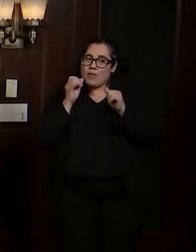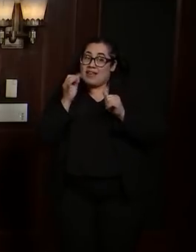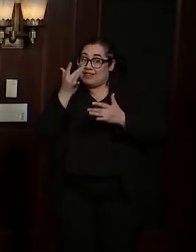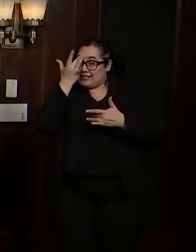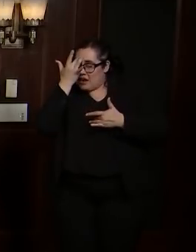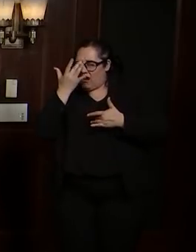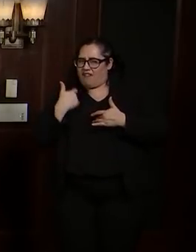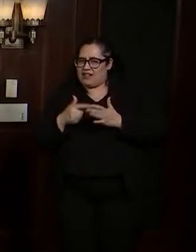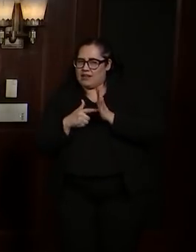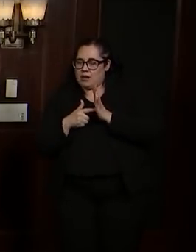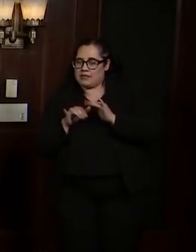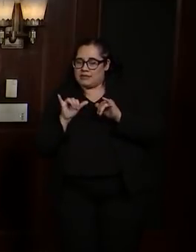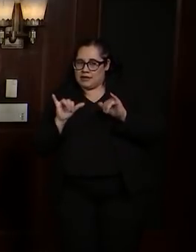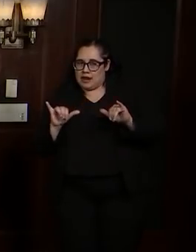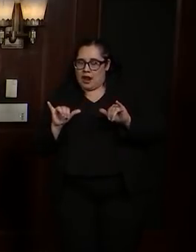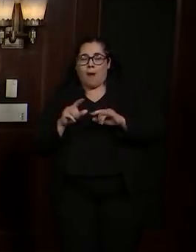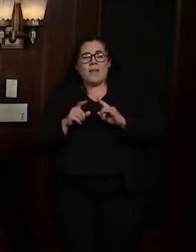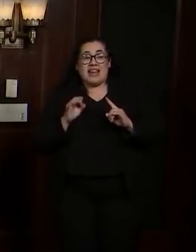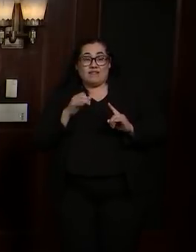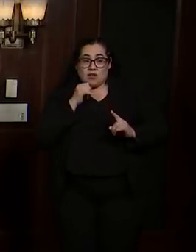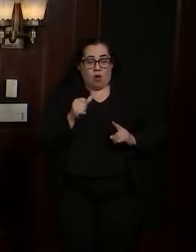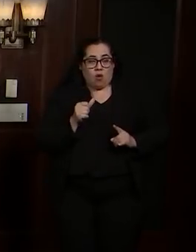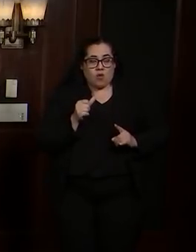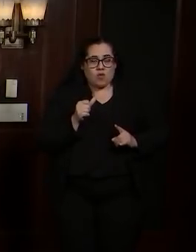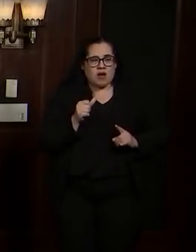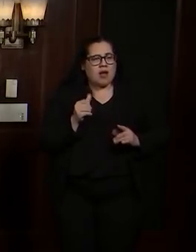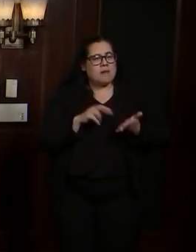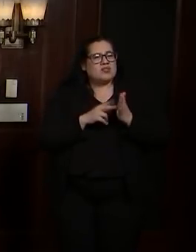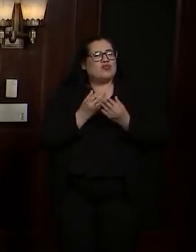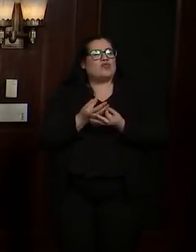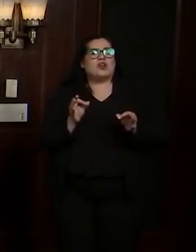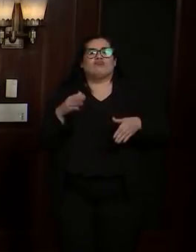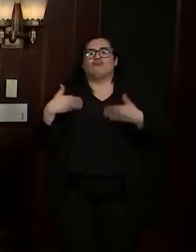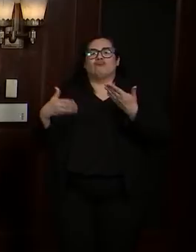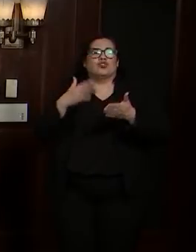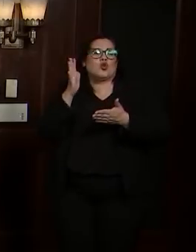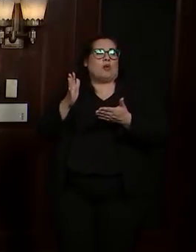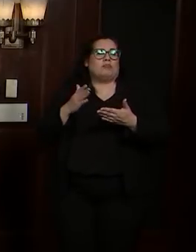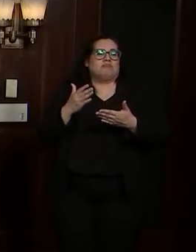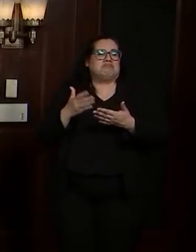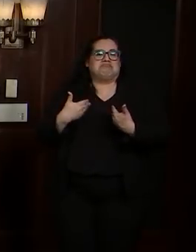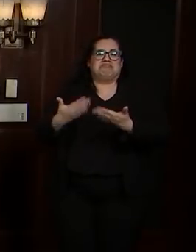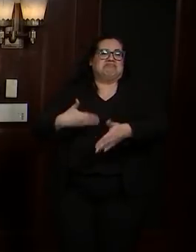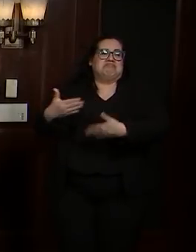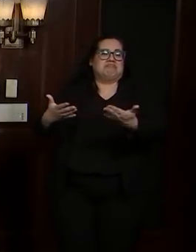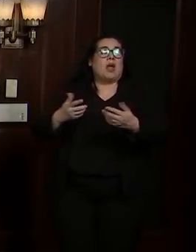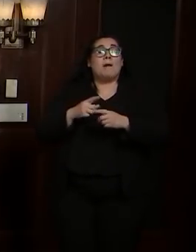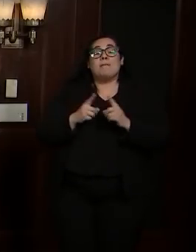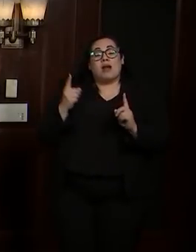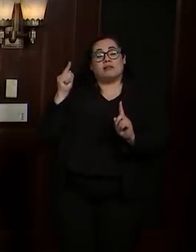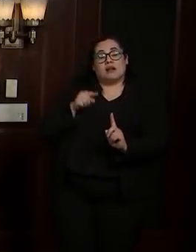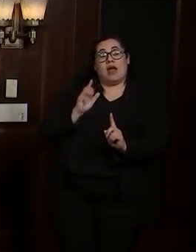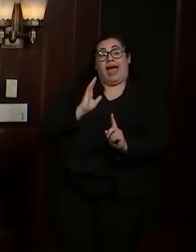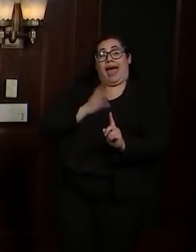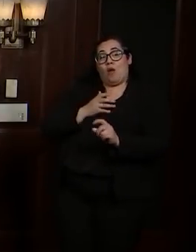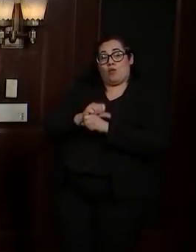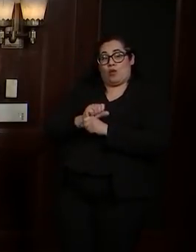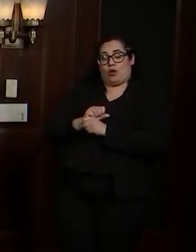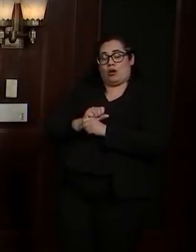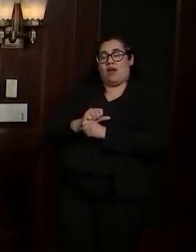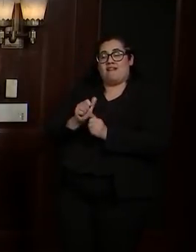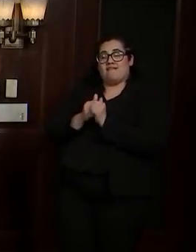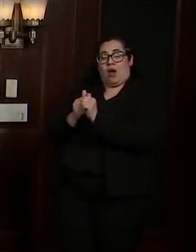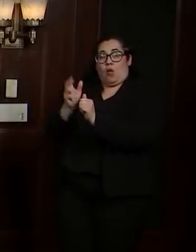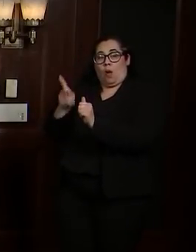sick and you have symptoms. But if you don't, then you're free to go about your business. In terms of our work, though,